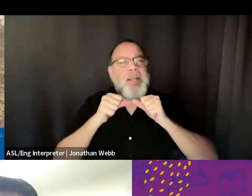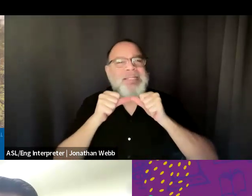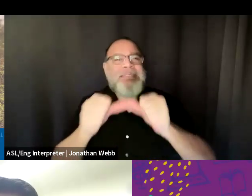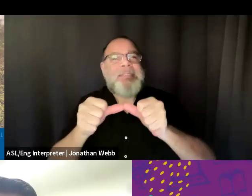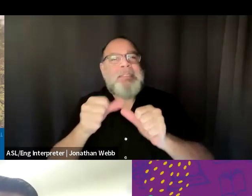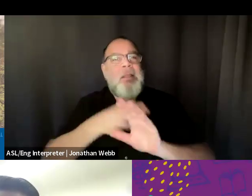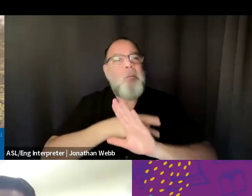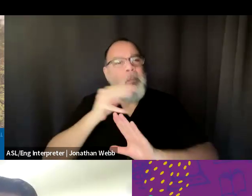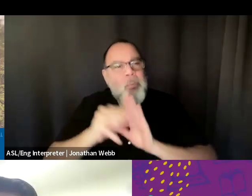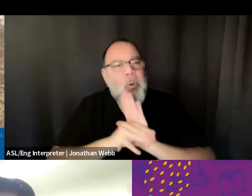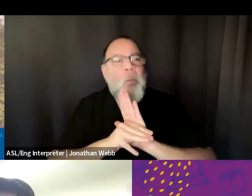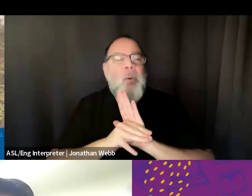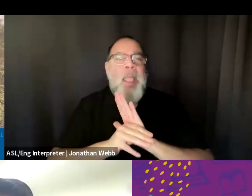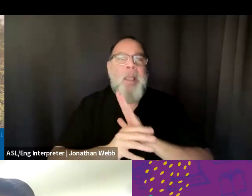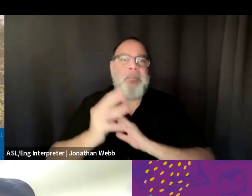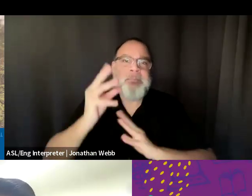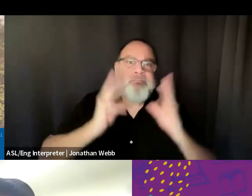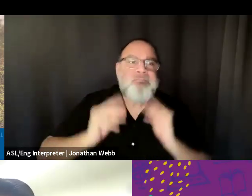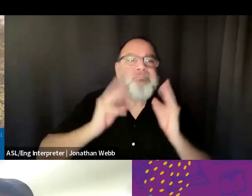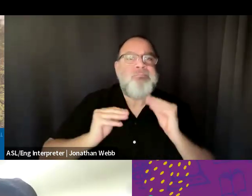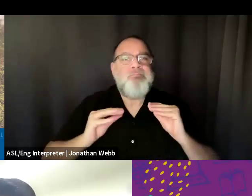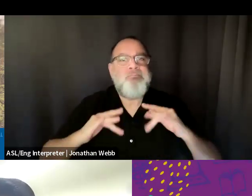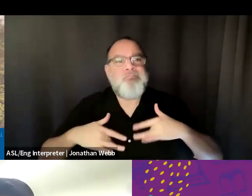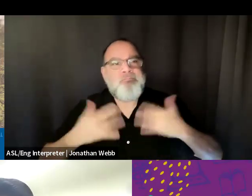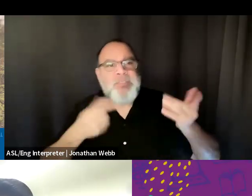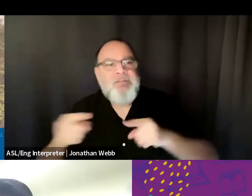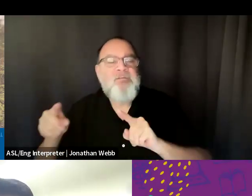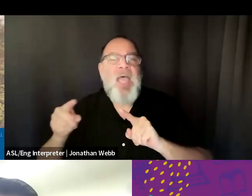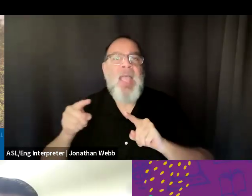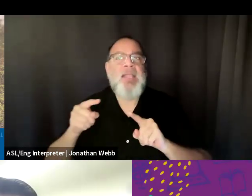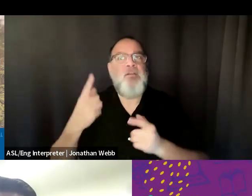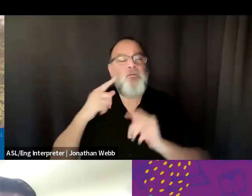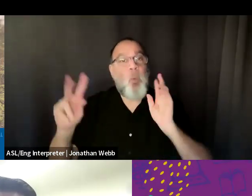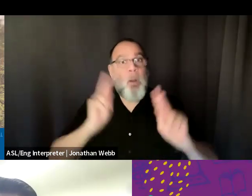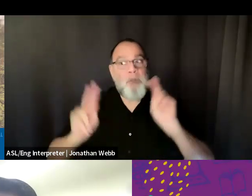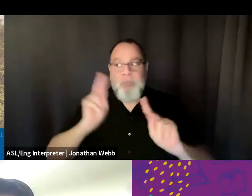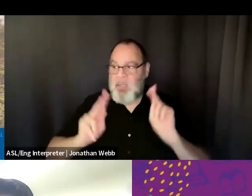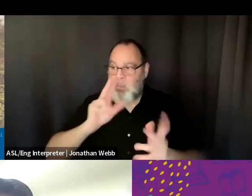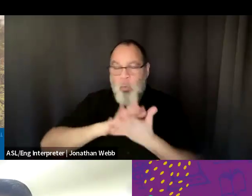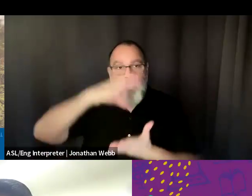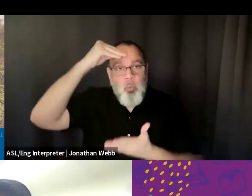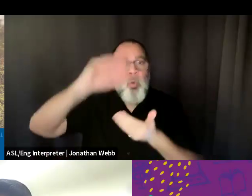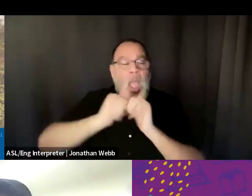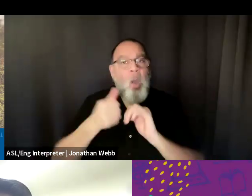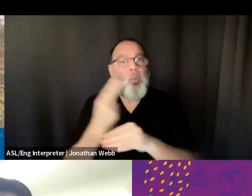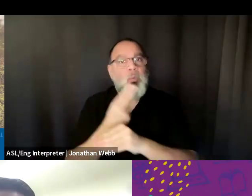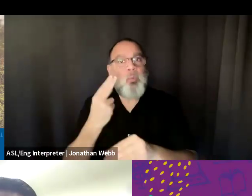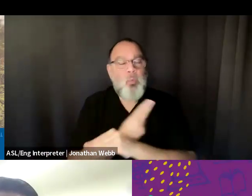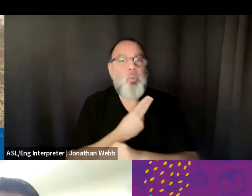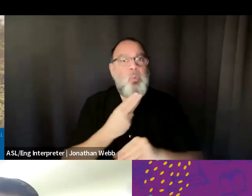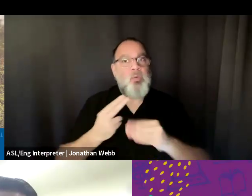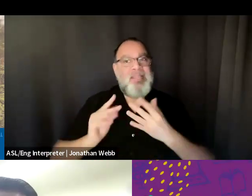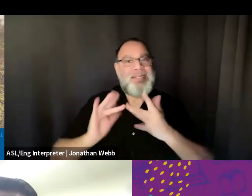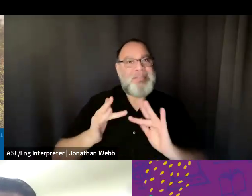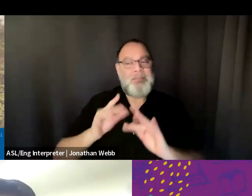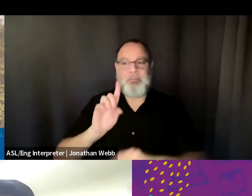programming and events for people to come in to learn how to use digital, devices, the internet, and everything like that. We